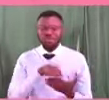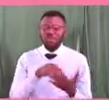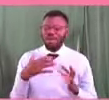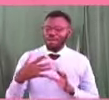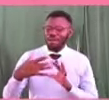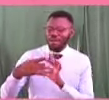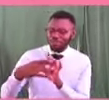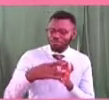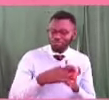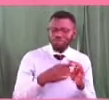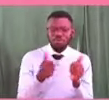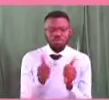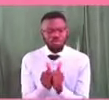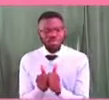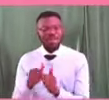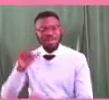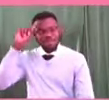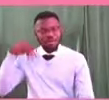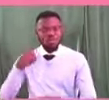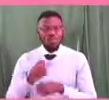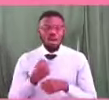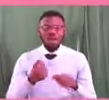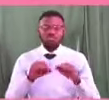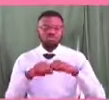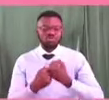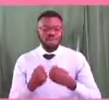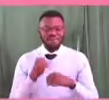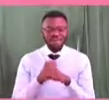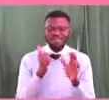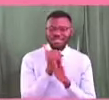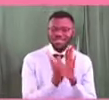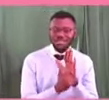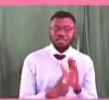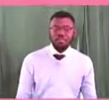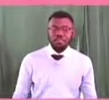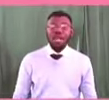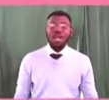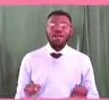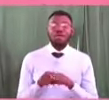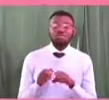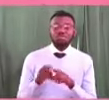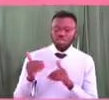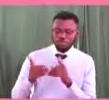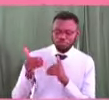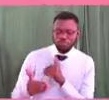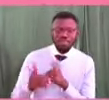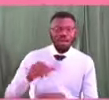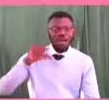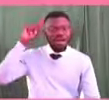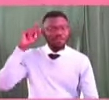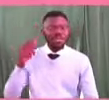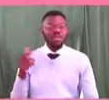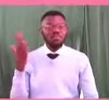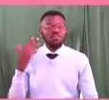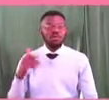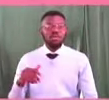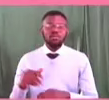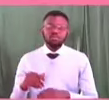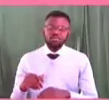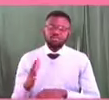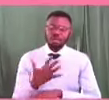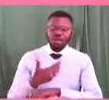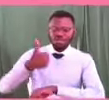and collaborators in the social protection agenda. Consequently, the government established a